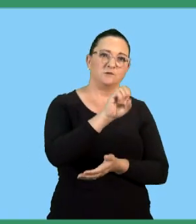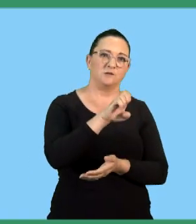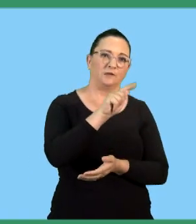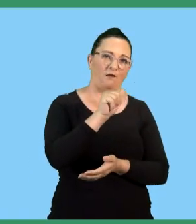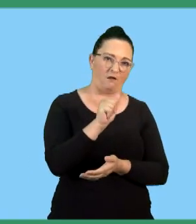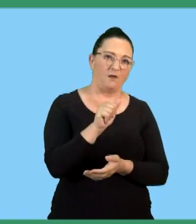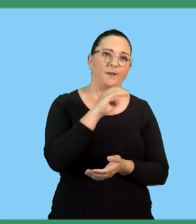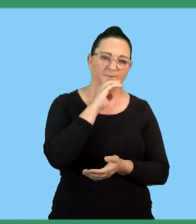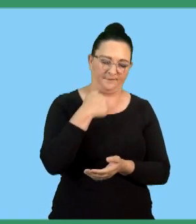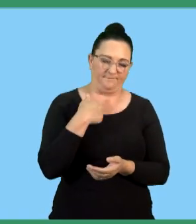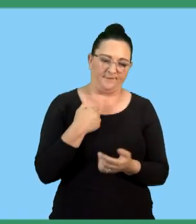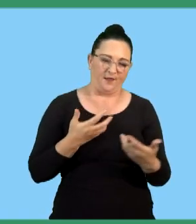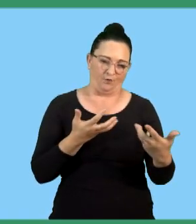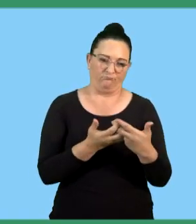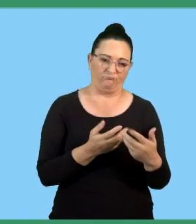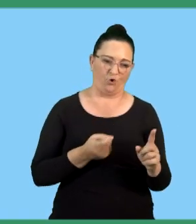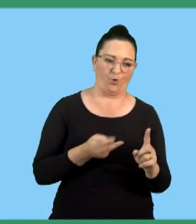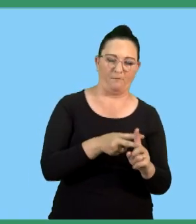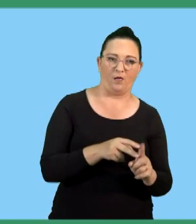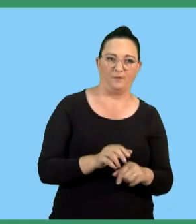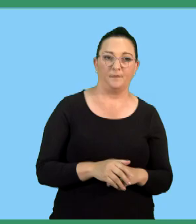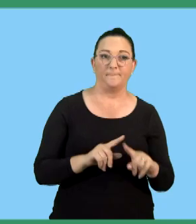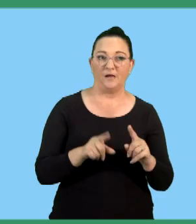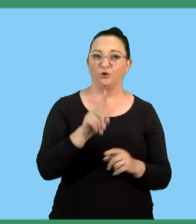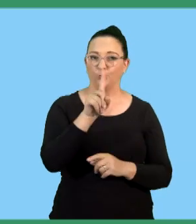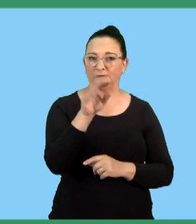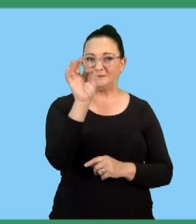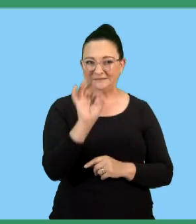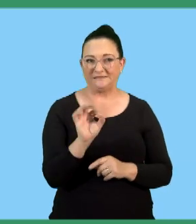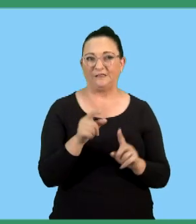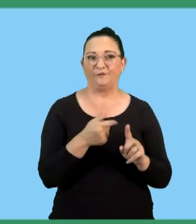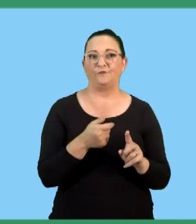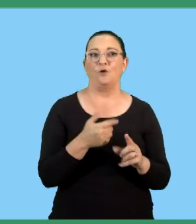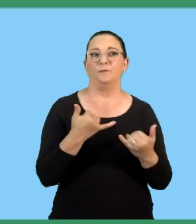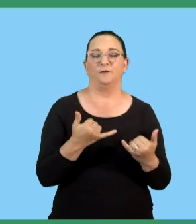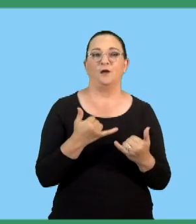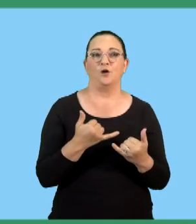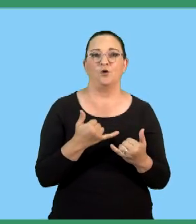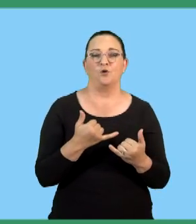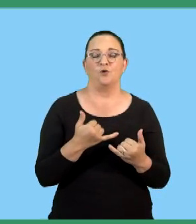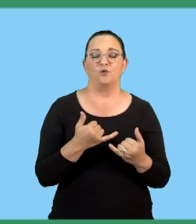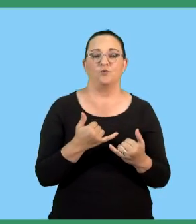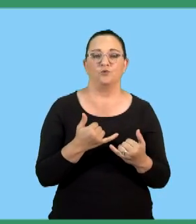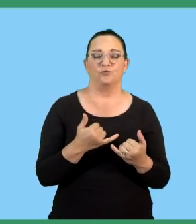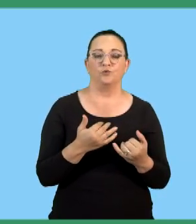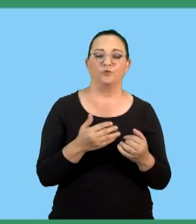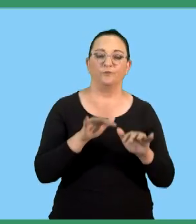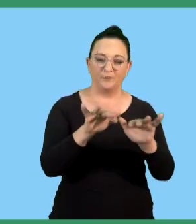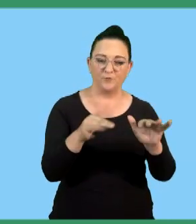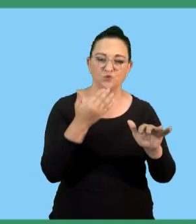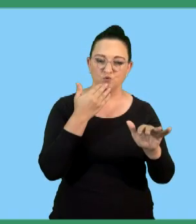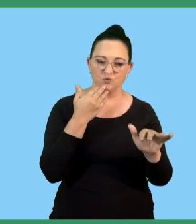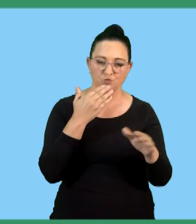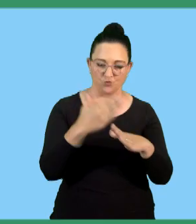I am compliant. It means I comply with the CETAs. 1% of an employer's payroll has to be paid